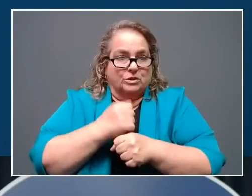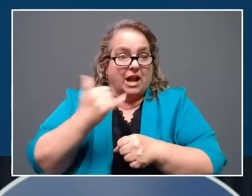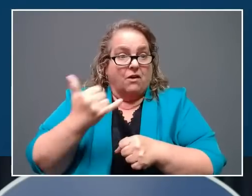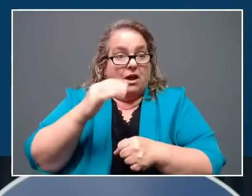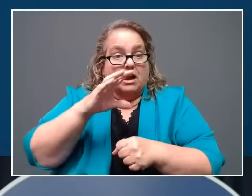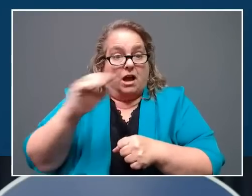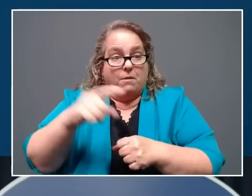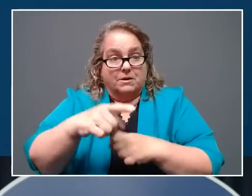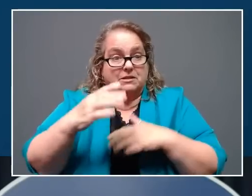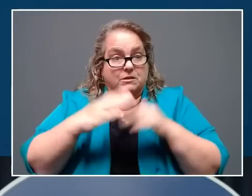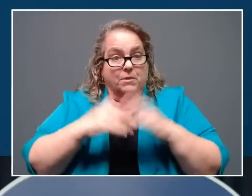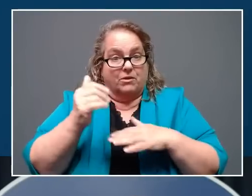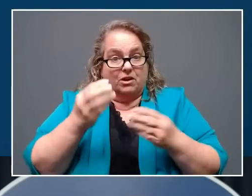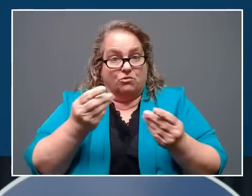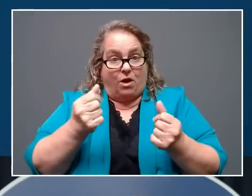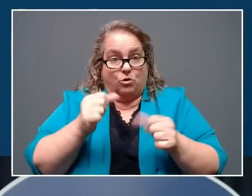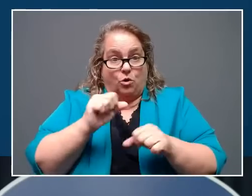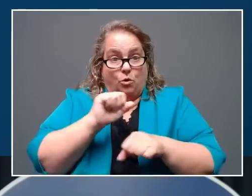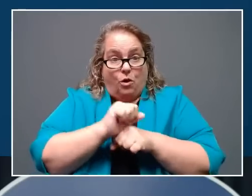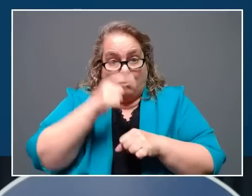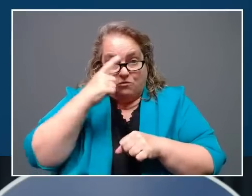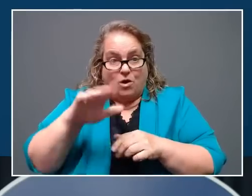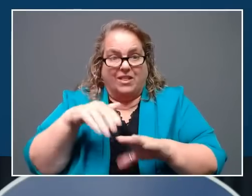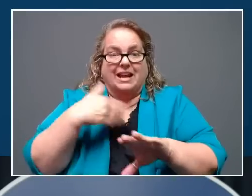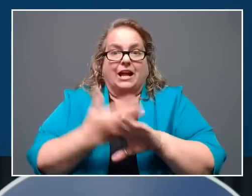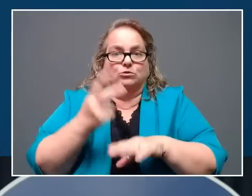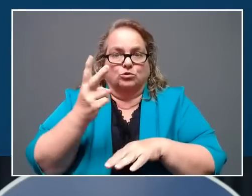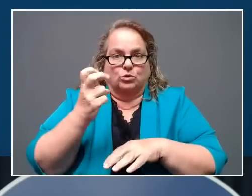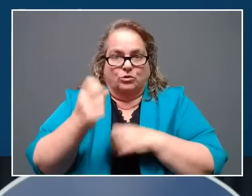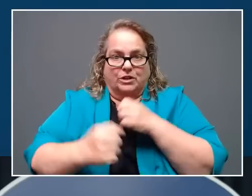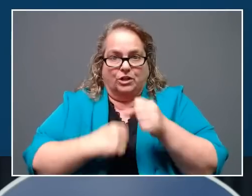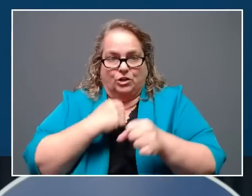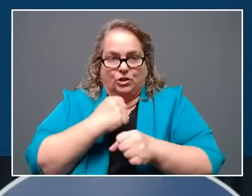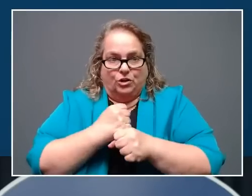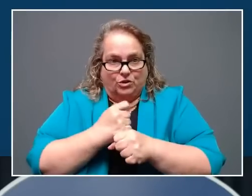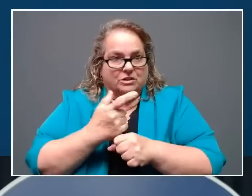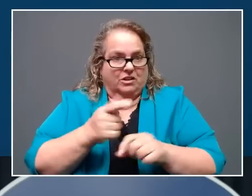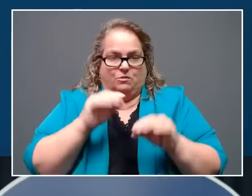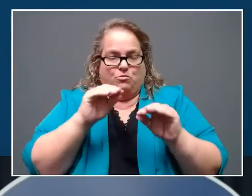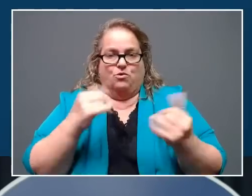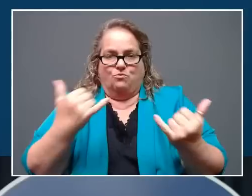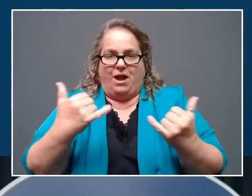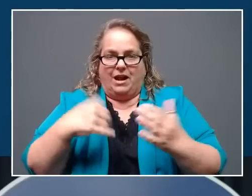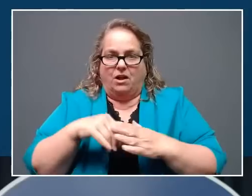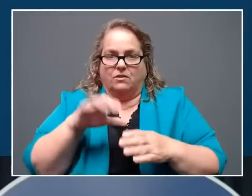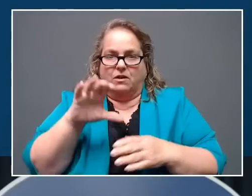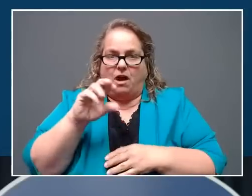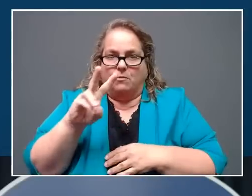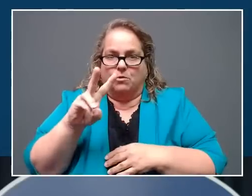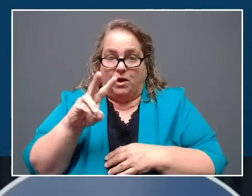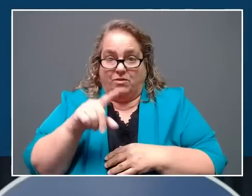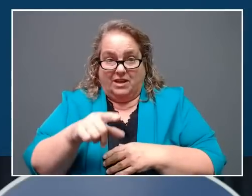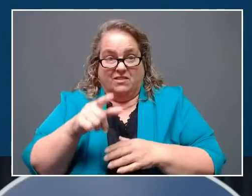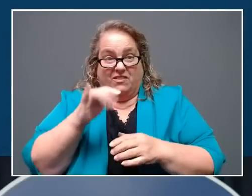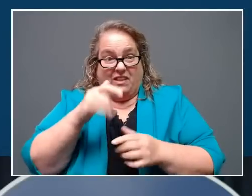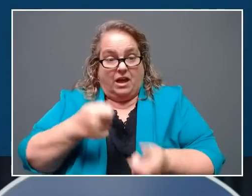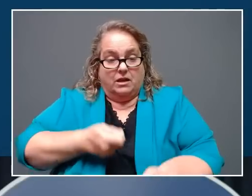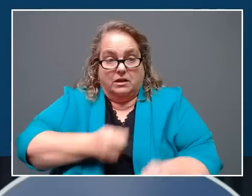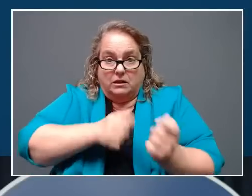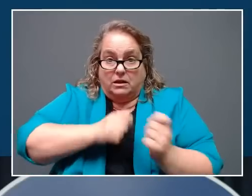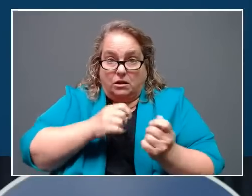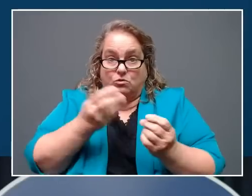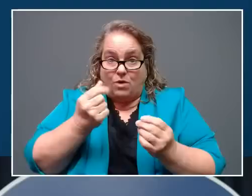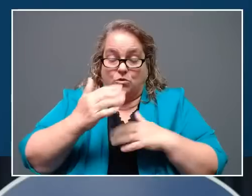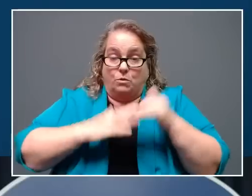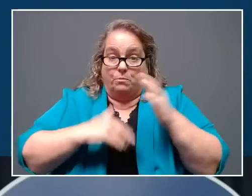200 years, and it's laying it right here in the Commonwealth. Yesterday, leaders broke ground on what will be the most technologically